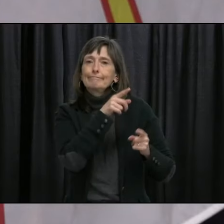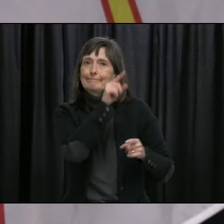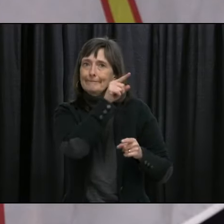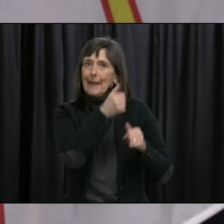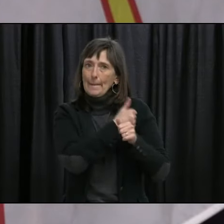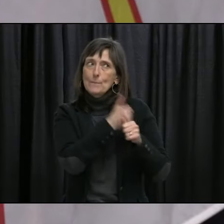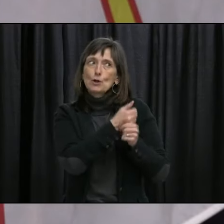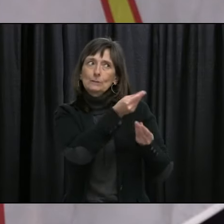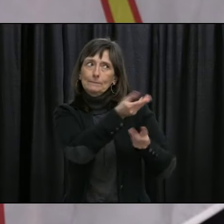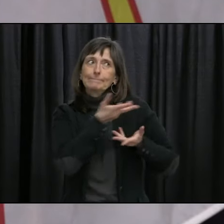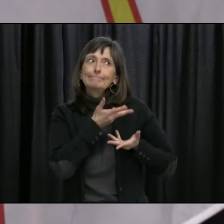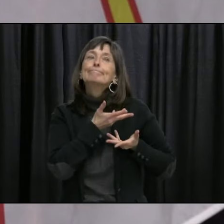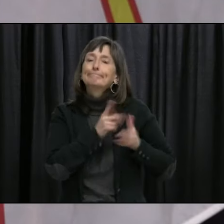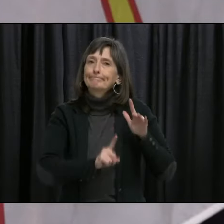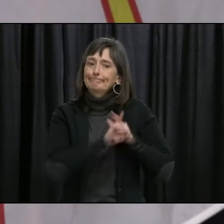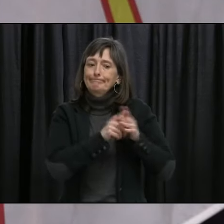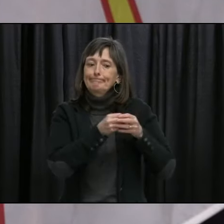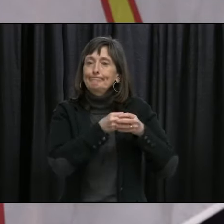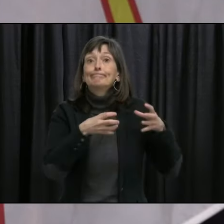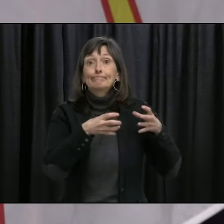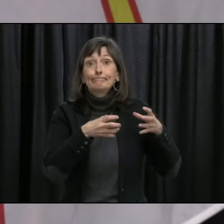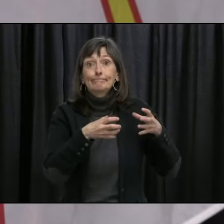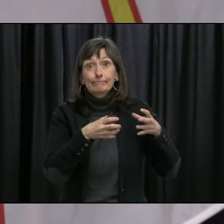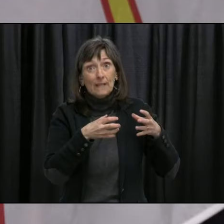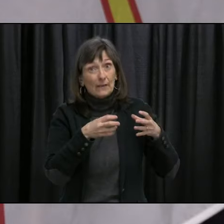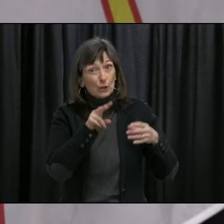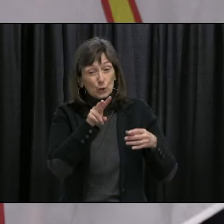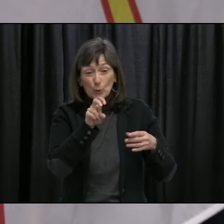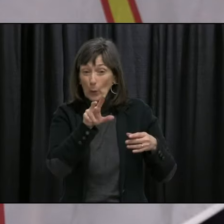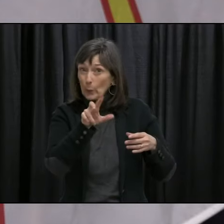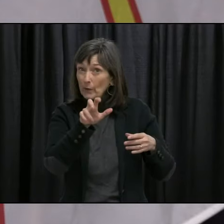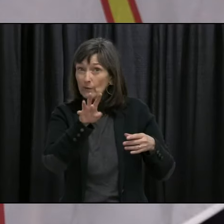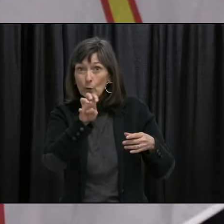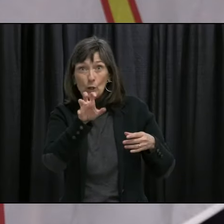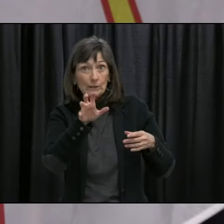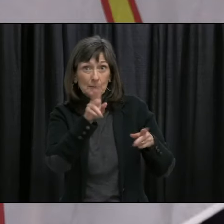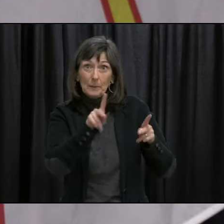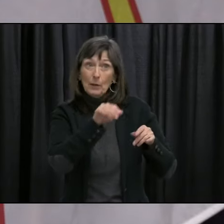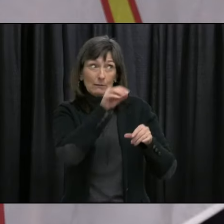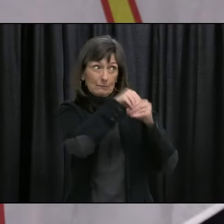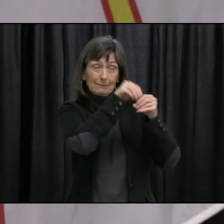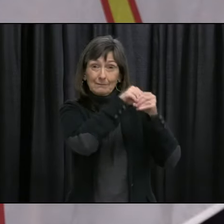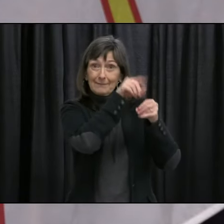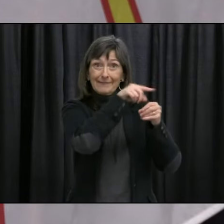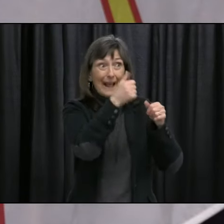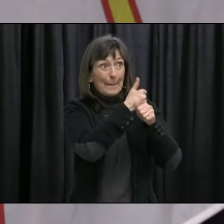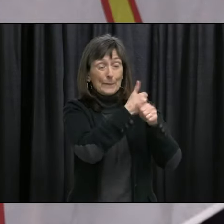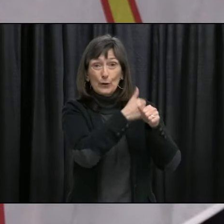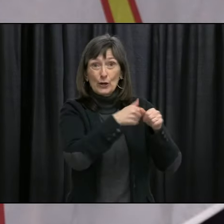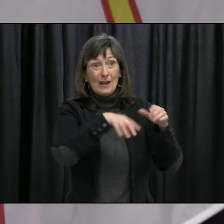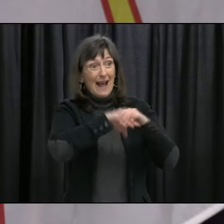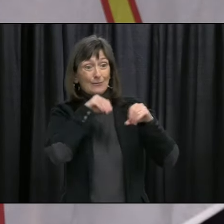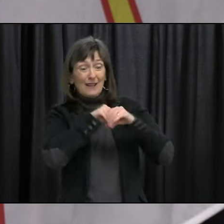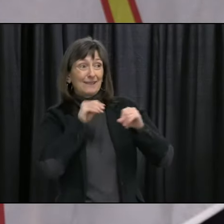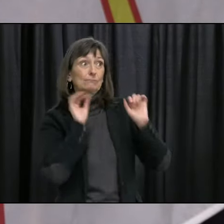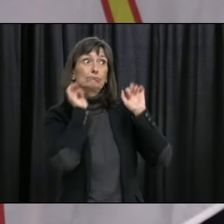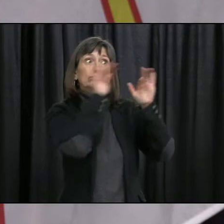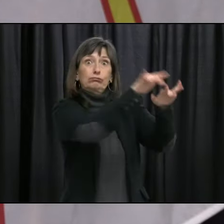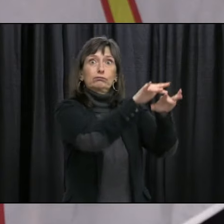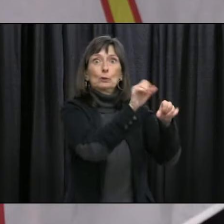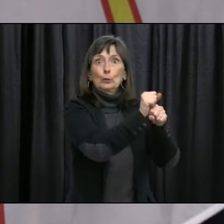and there is several hundred people for sure from outside of Alberta who work at this